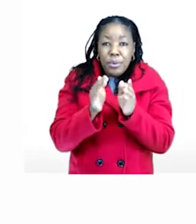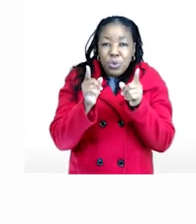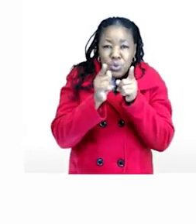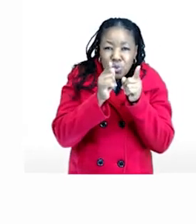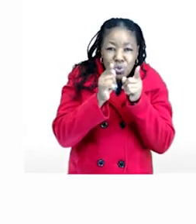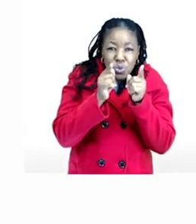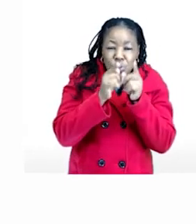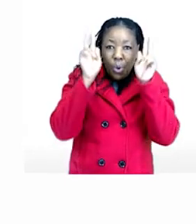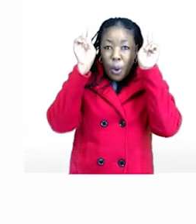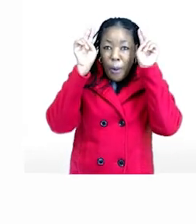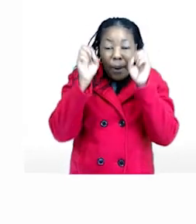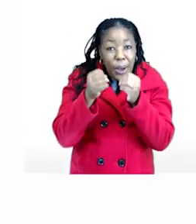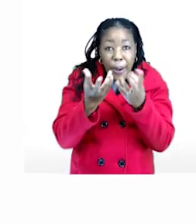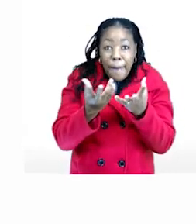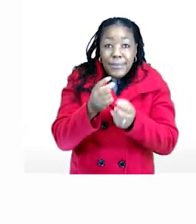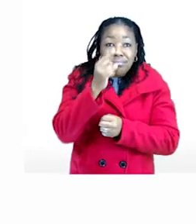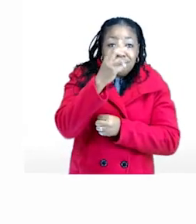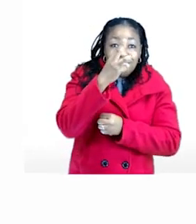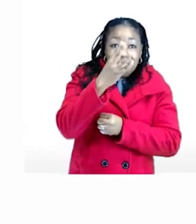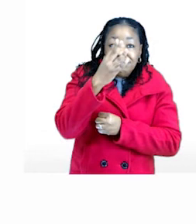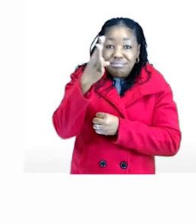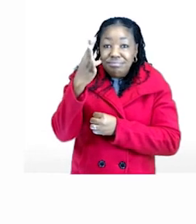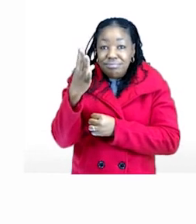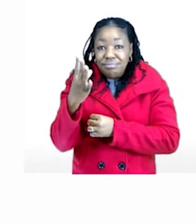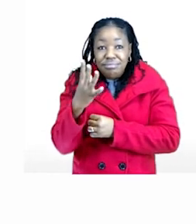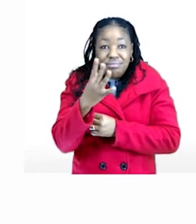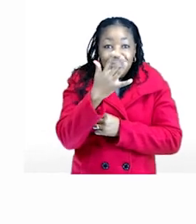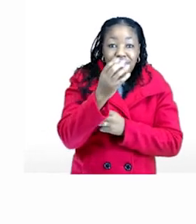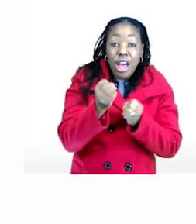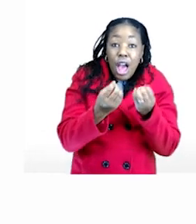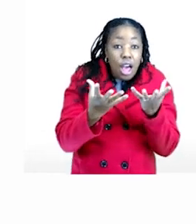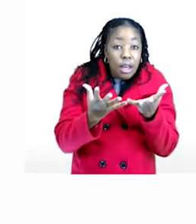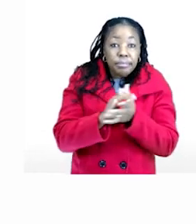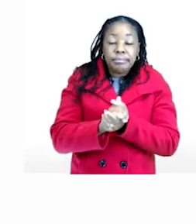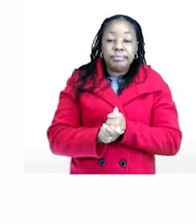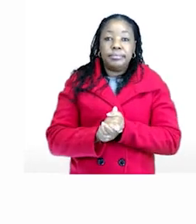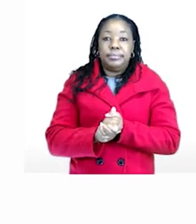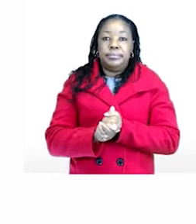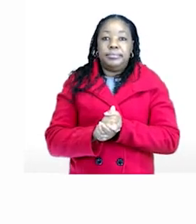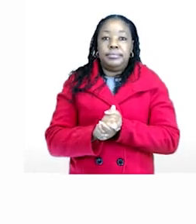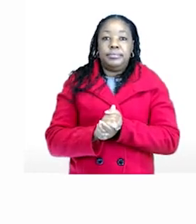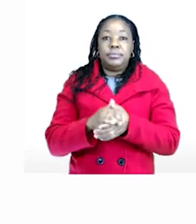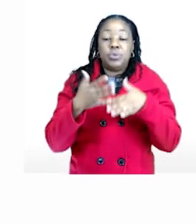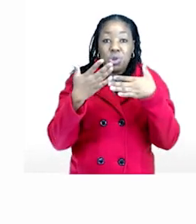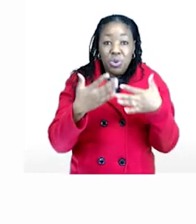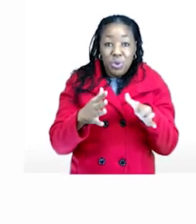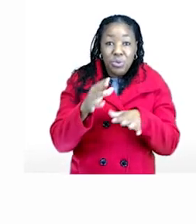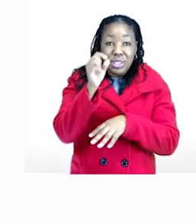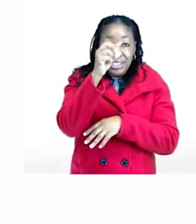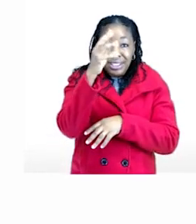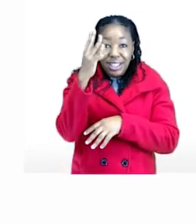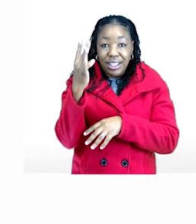picture. Count and find the correct number. Write the number in